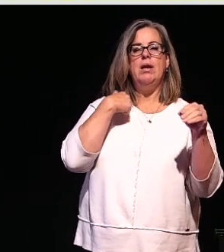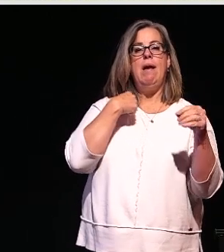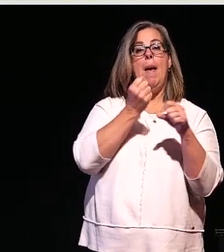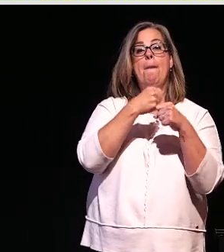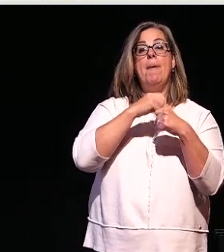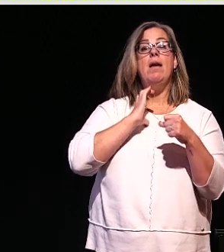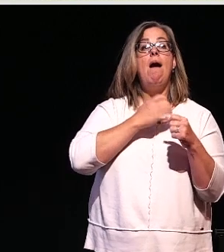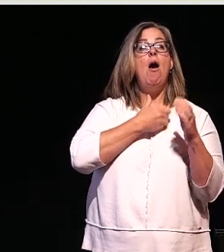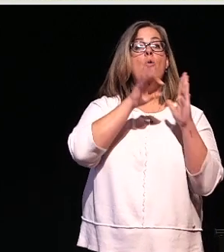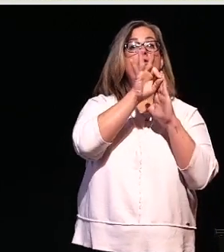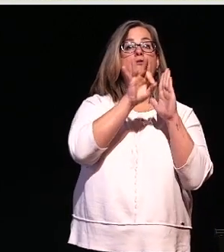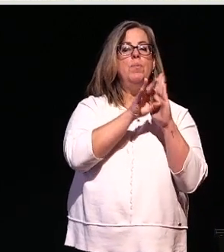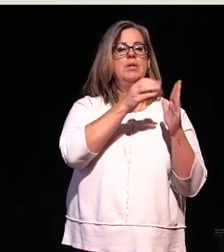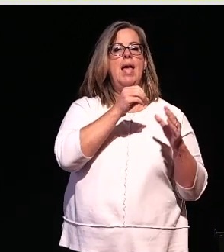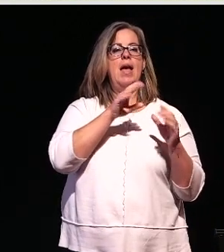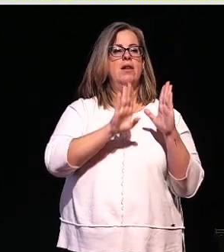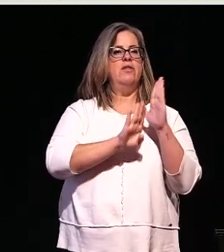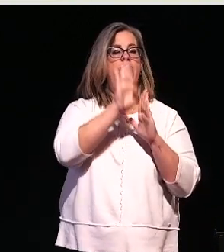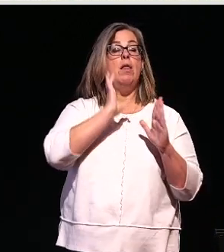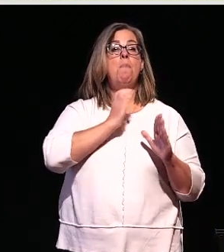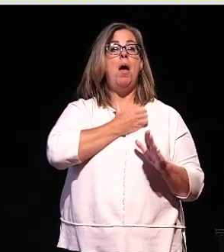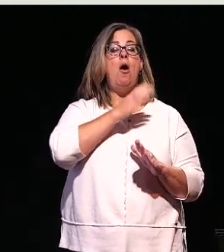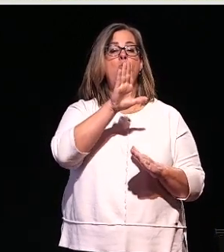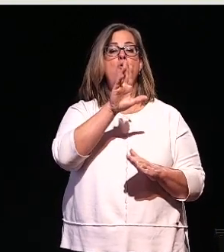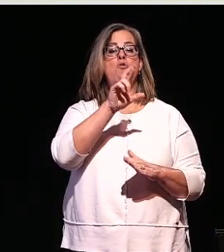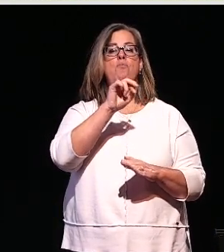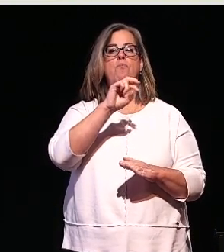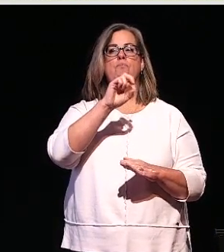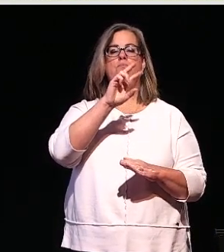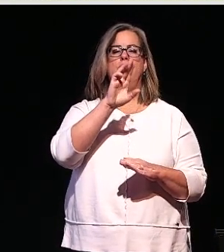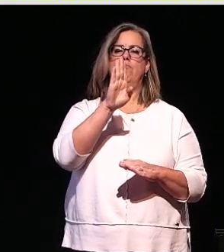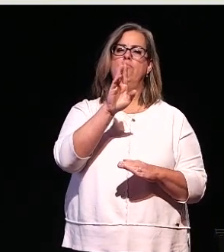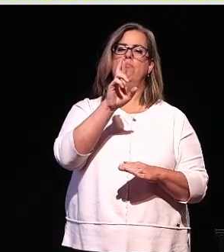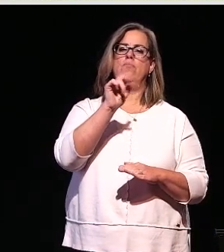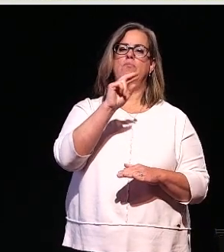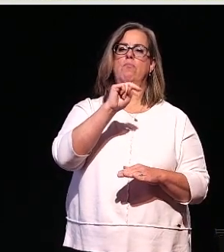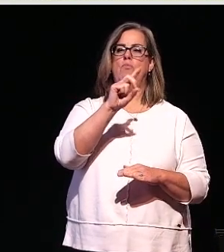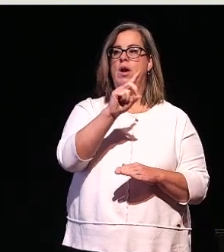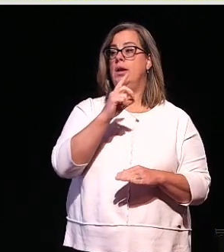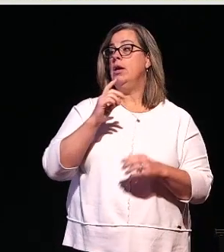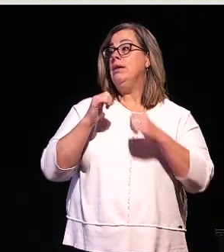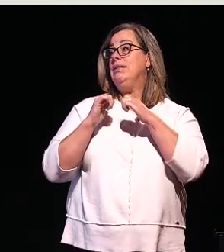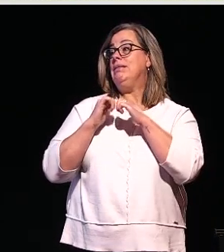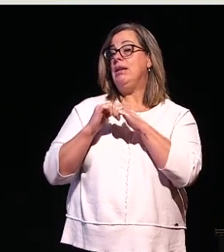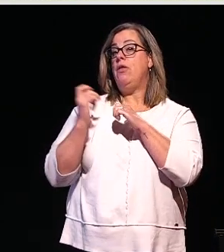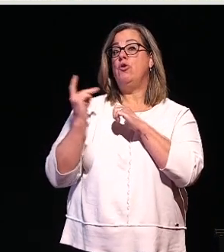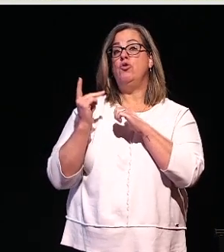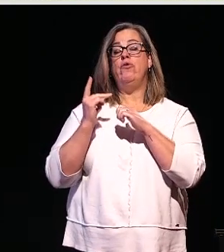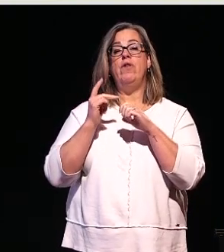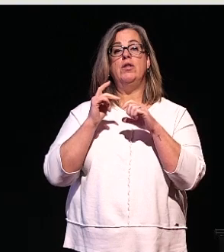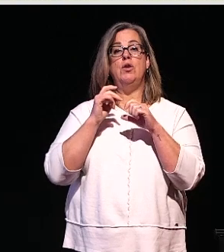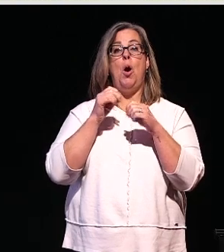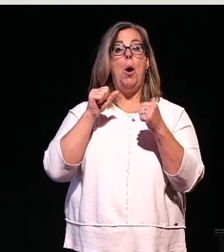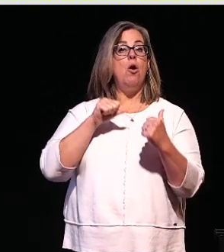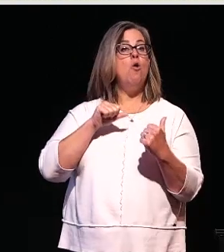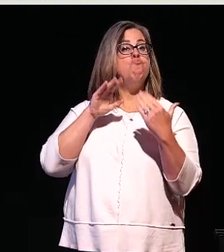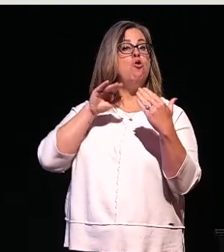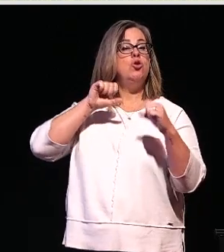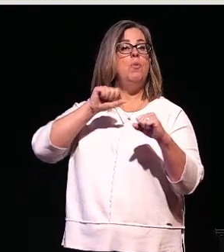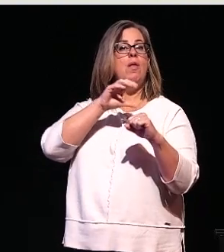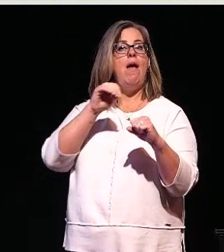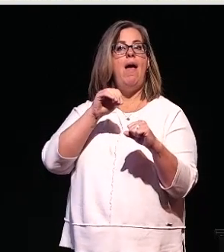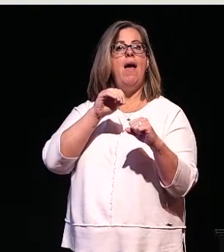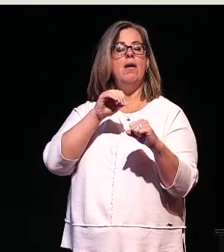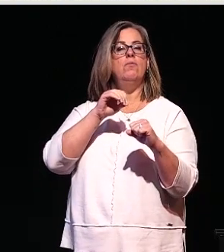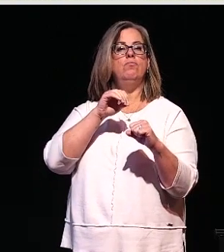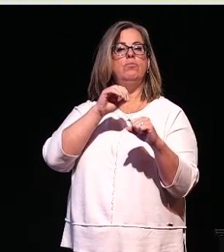formulas, and I am the brand builder. Together, we are committed and coachable. We have awesome advisors. That's my superpower. It's attracting